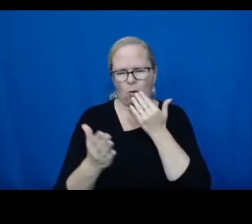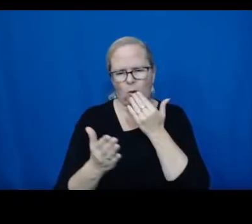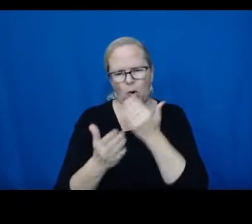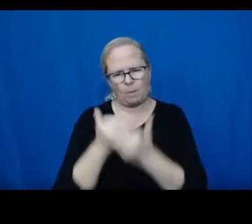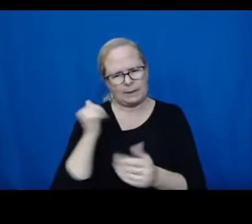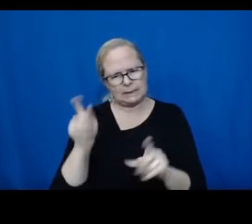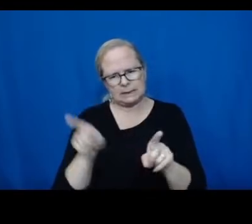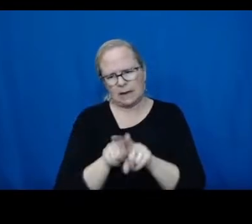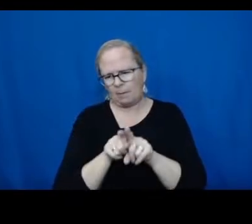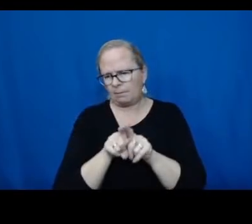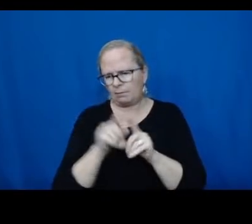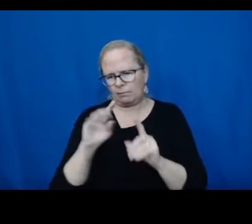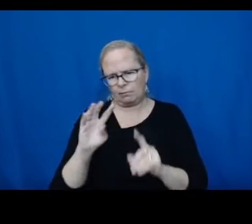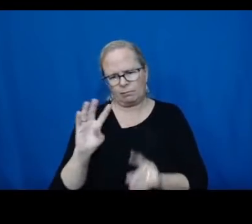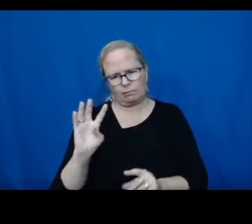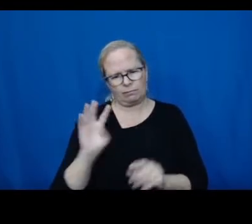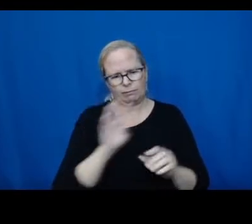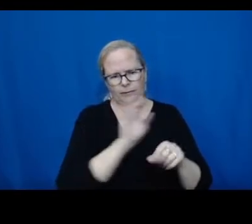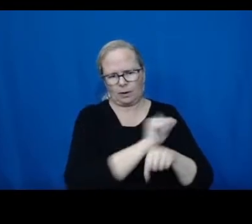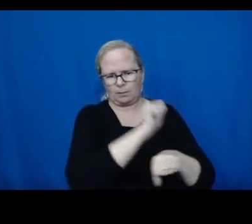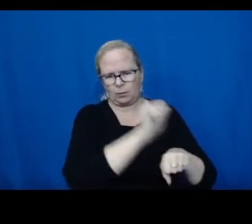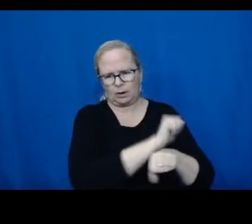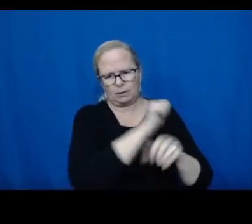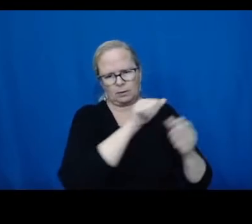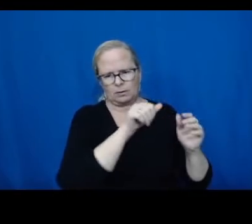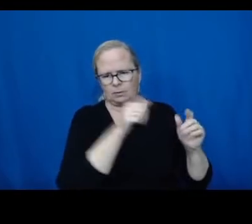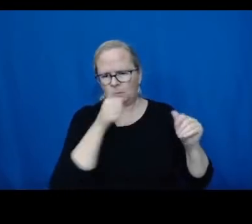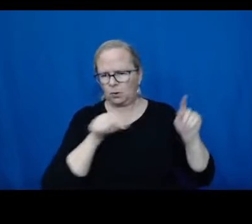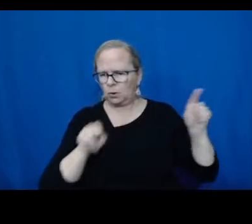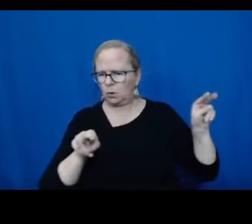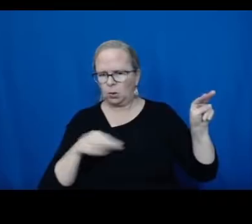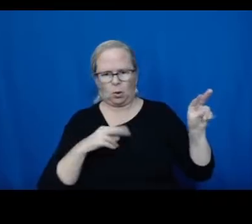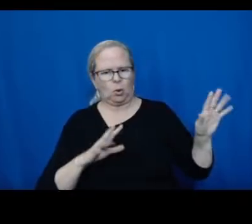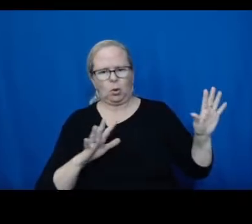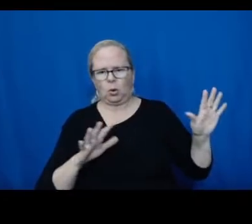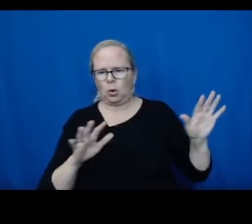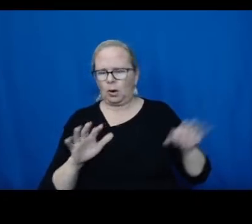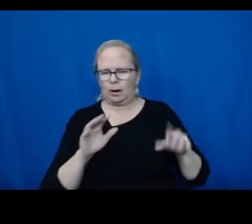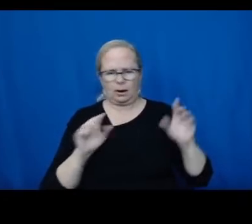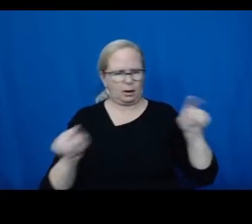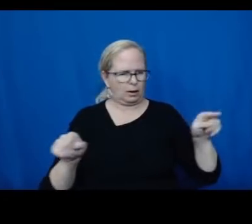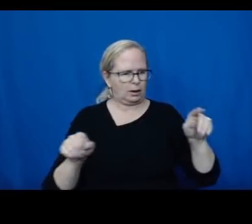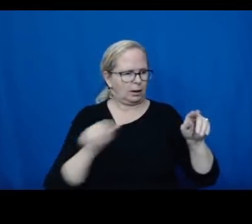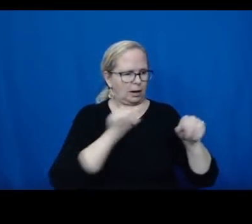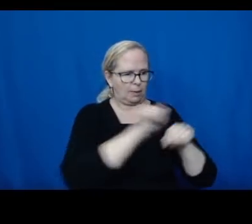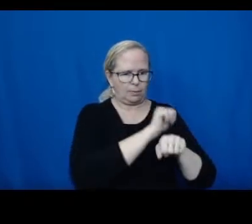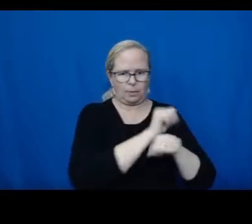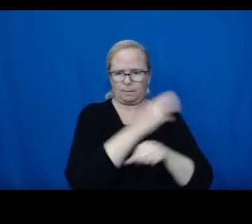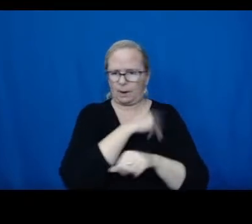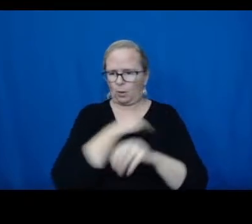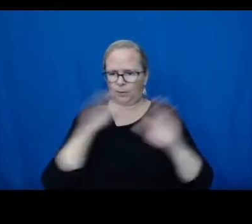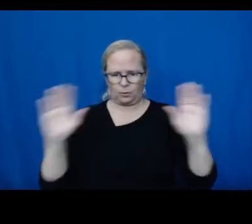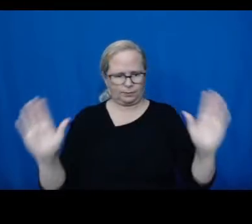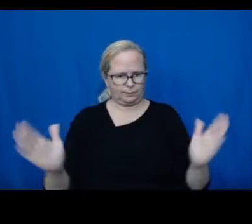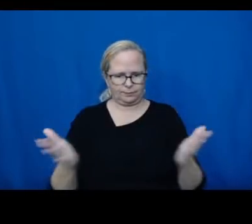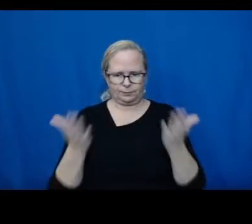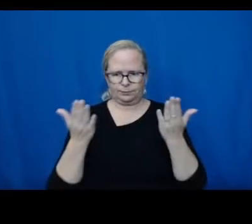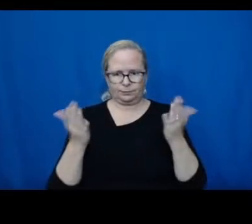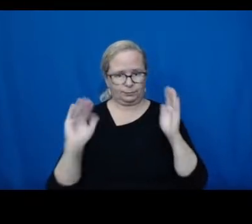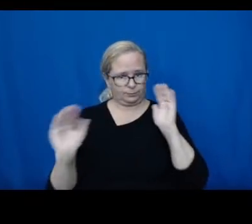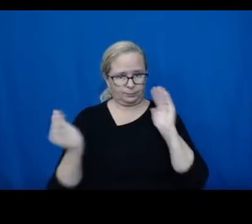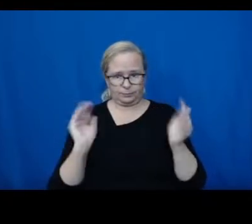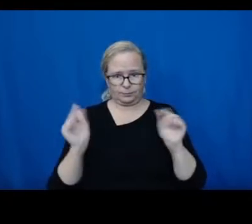and it's answering the question in an indirect way, of course, because by the time you get to the situation that Alberta is